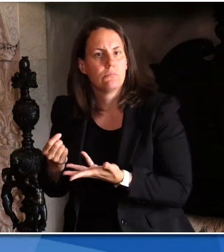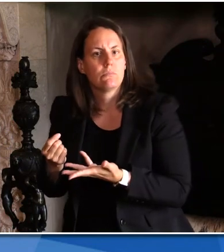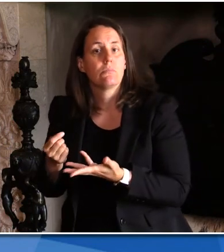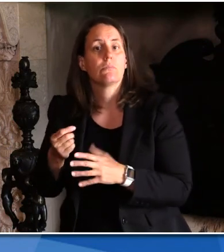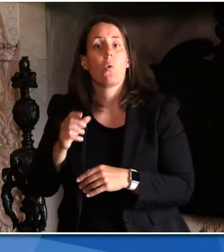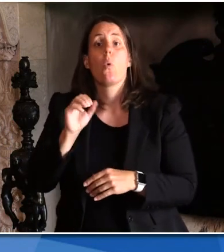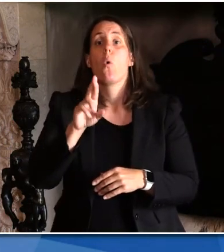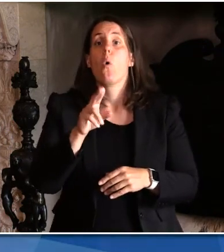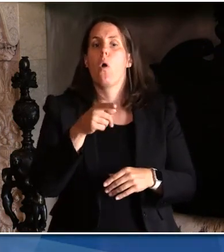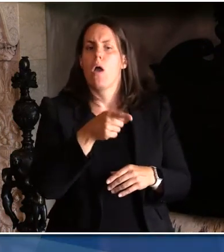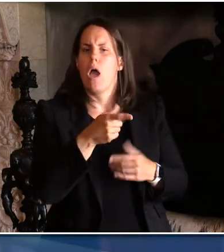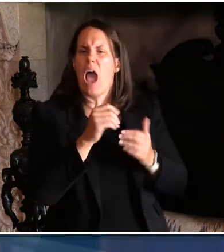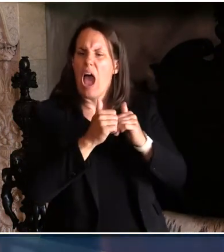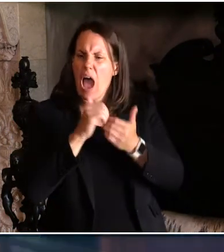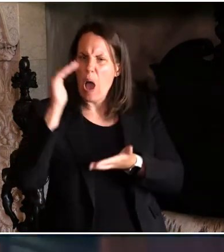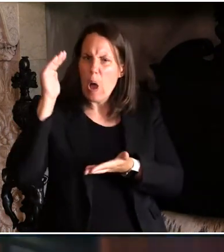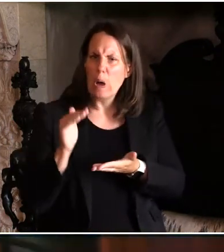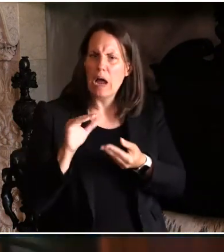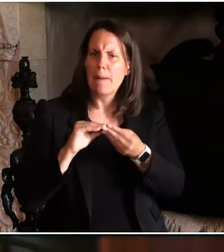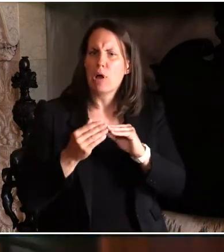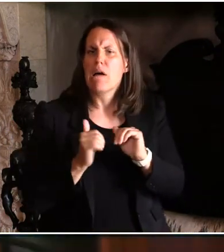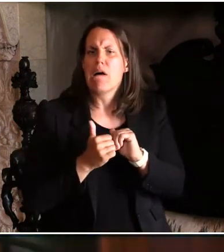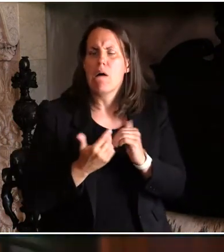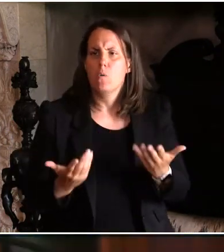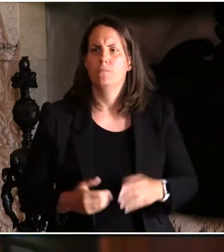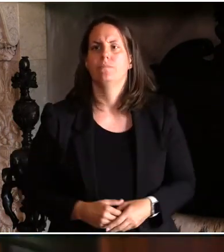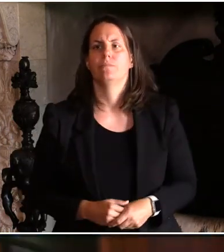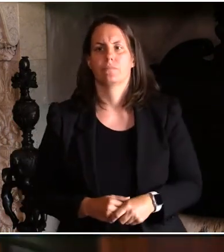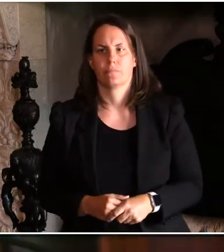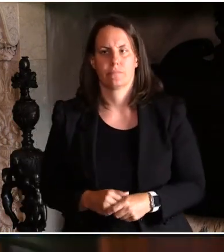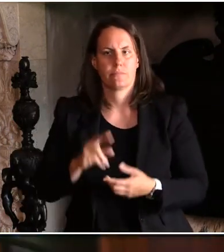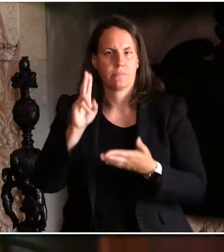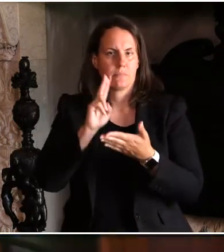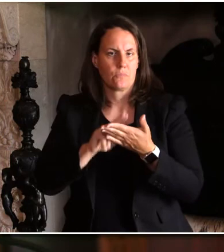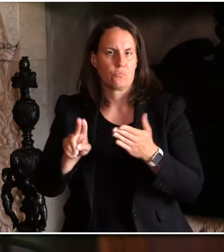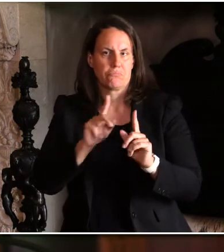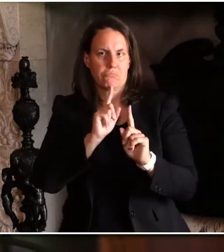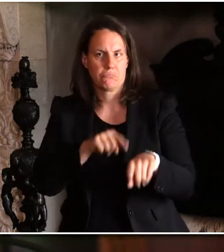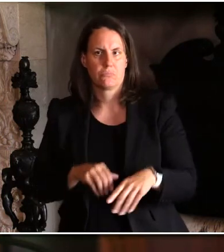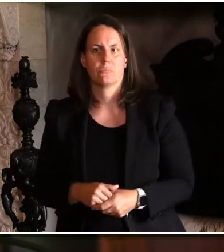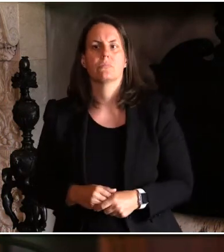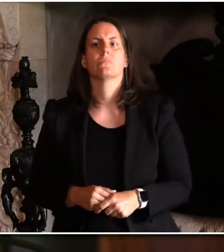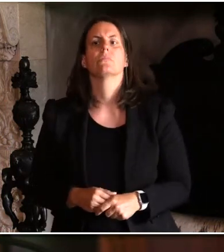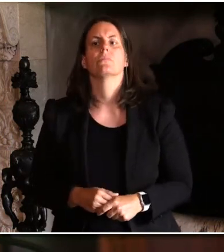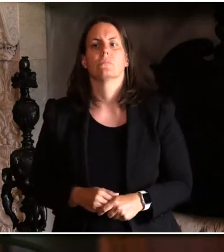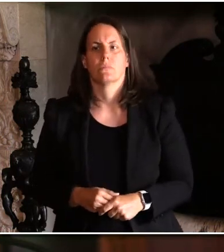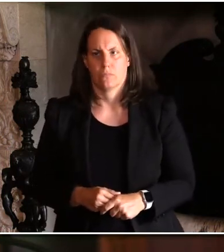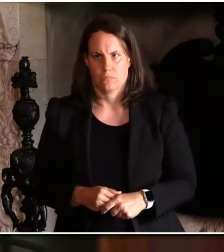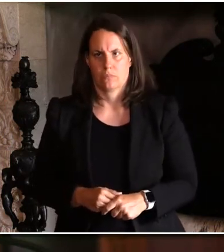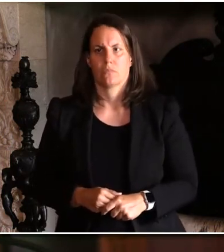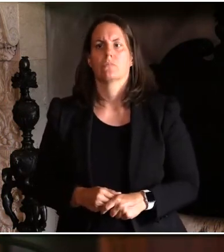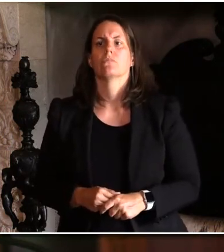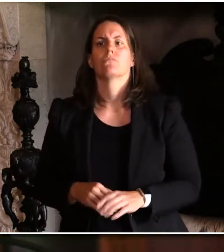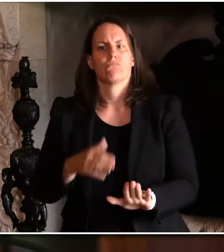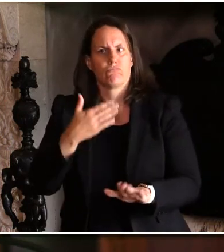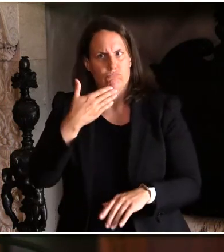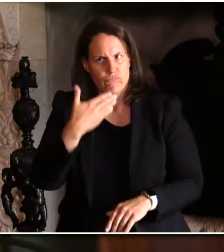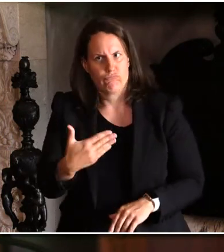It's a great question, Addie. I think, right, the purpose of these new tools at a local level is to help inform